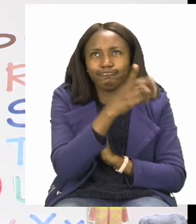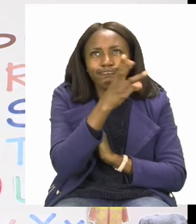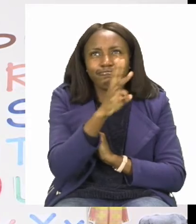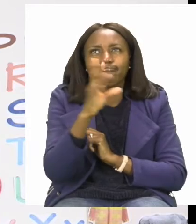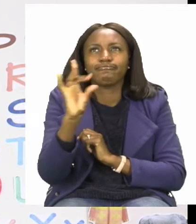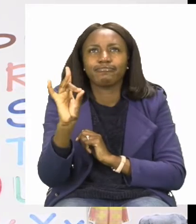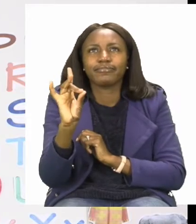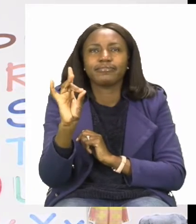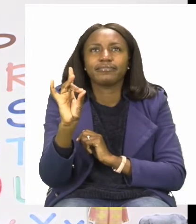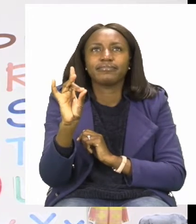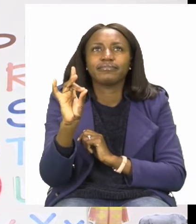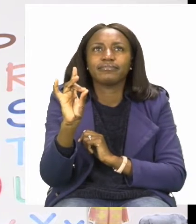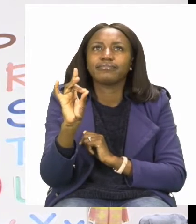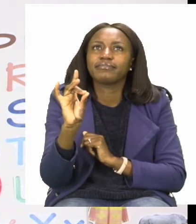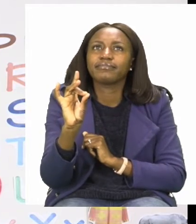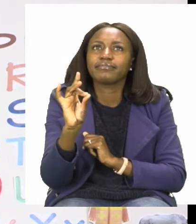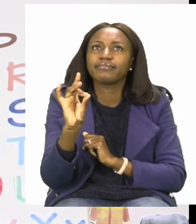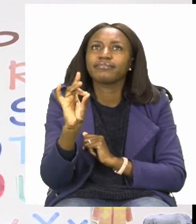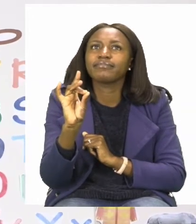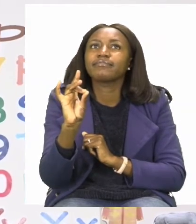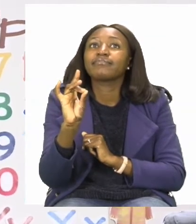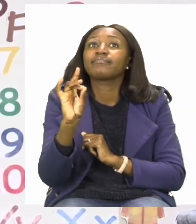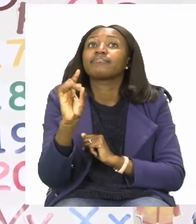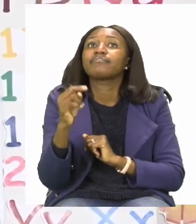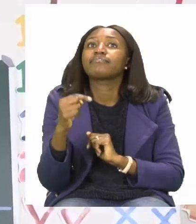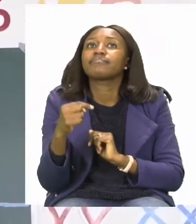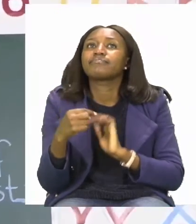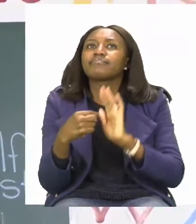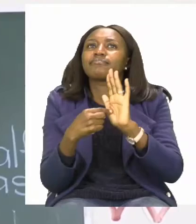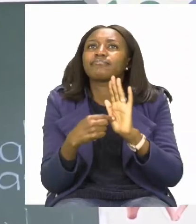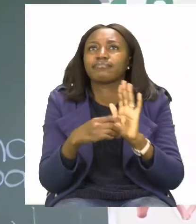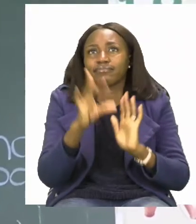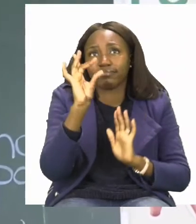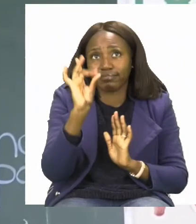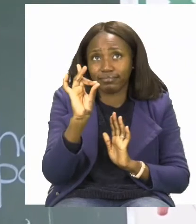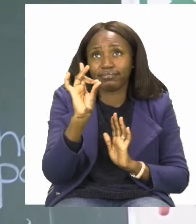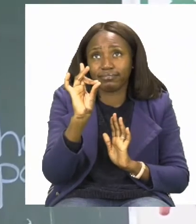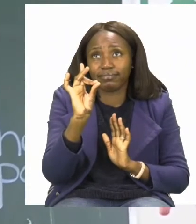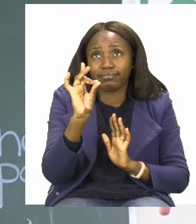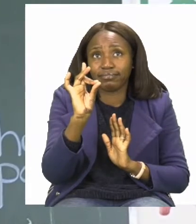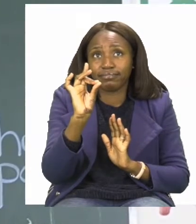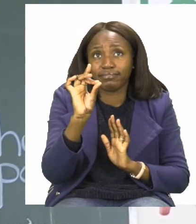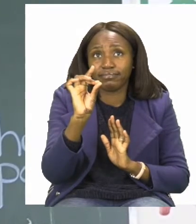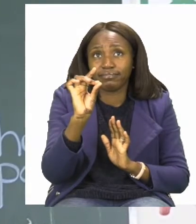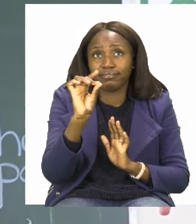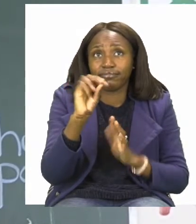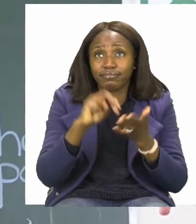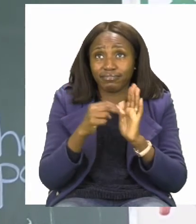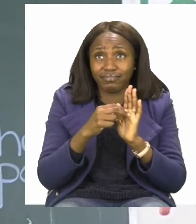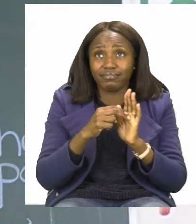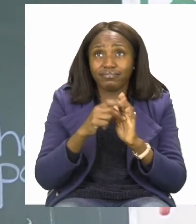168. They have gone ahead and underlined the 8, which means this is the number we